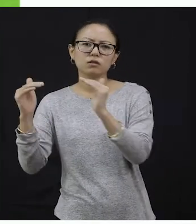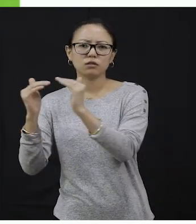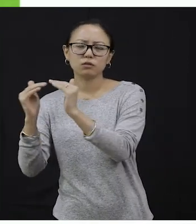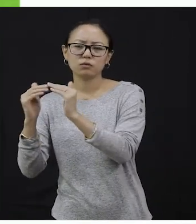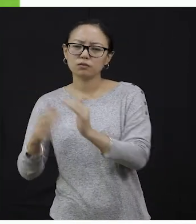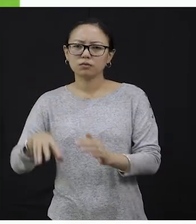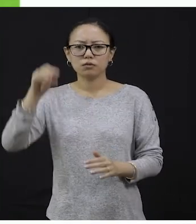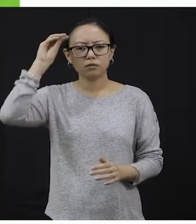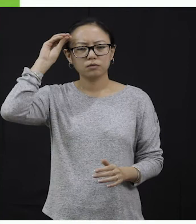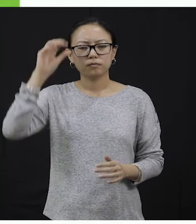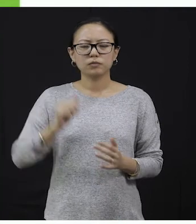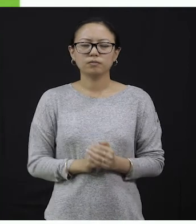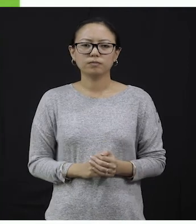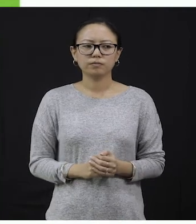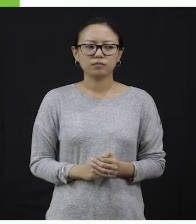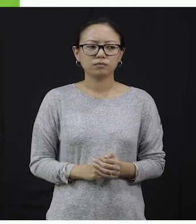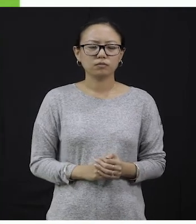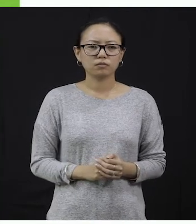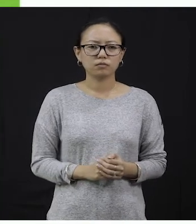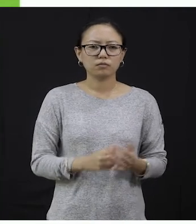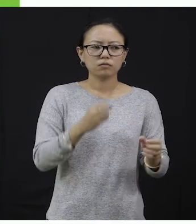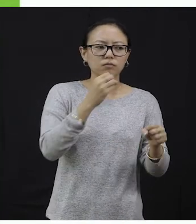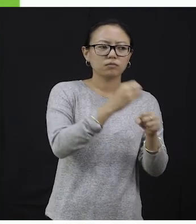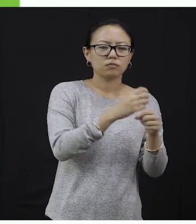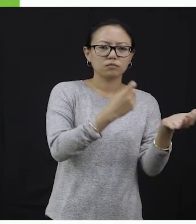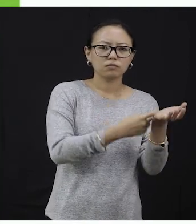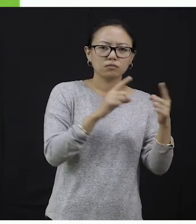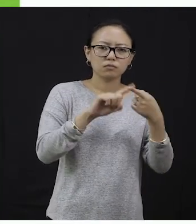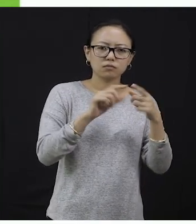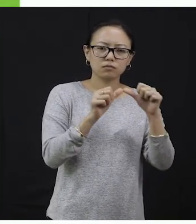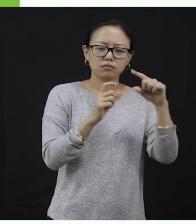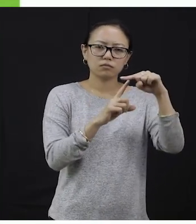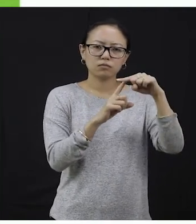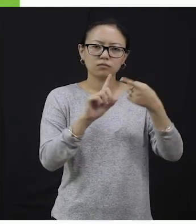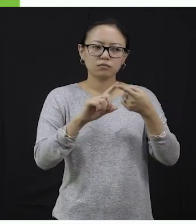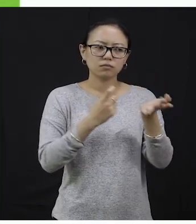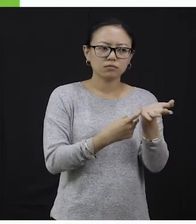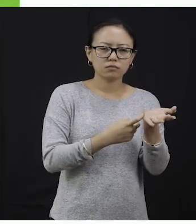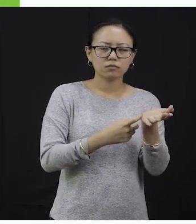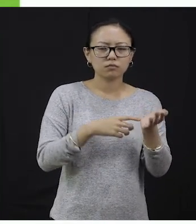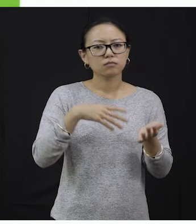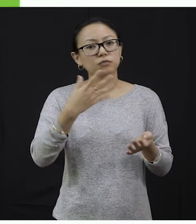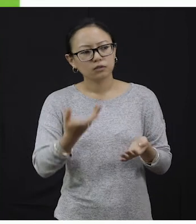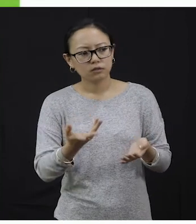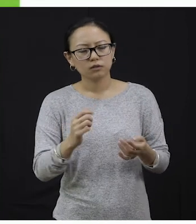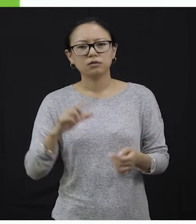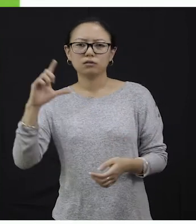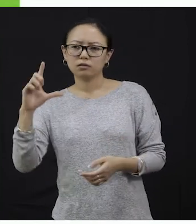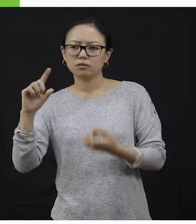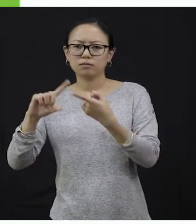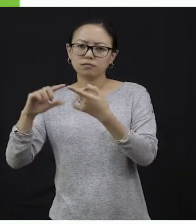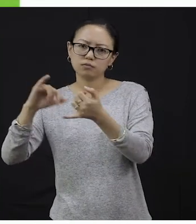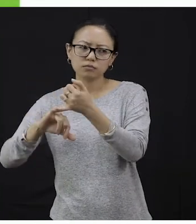And so here, greater than, less than, and equal to. So here, let me tell you in a very